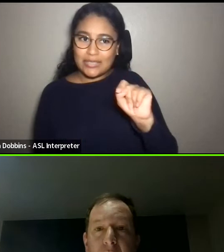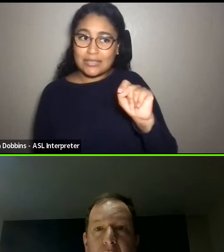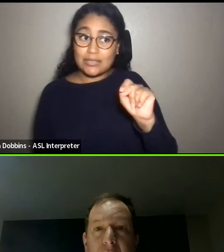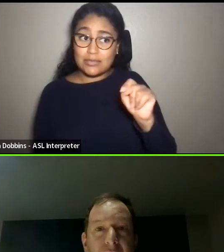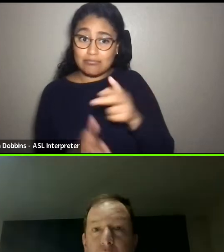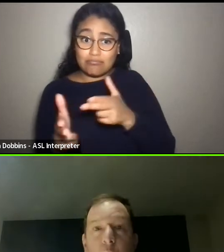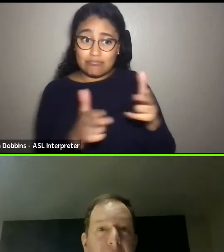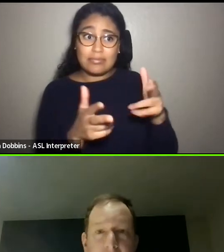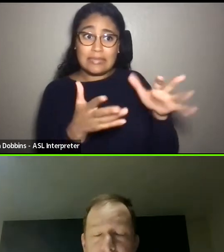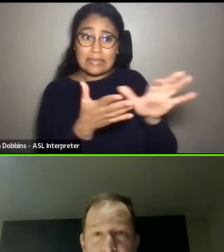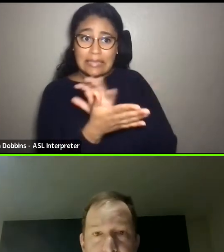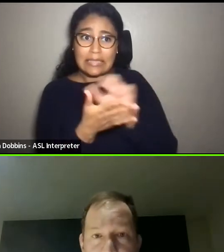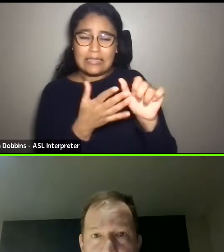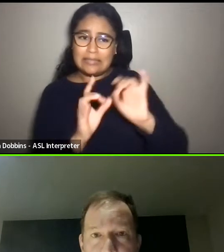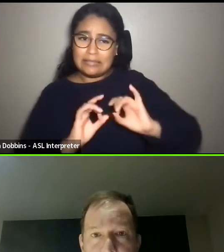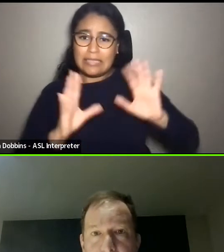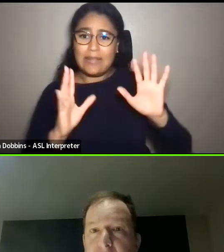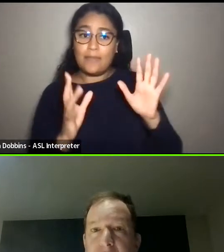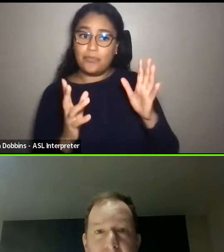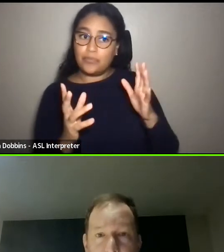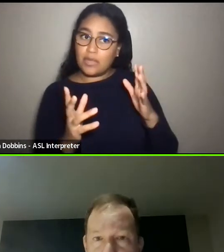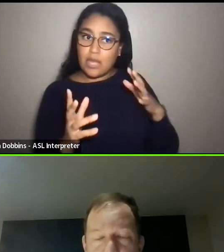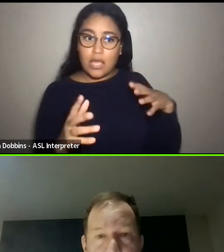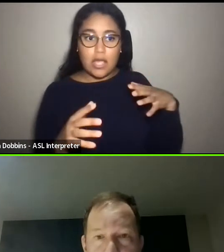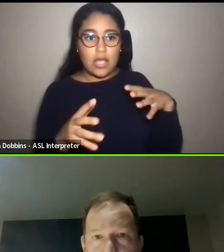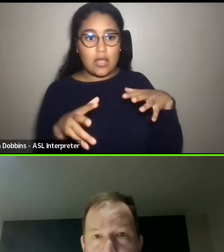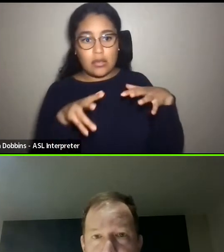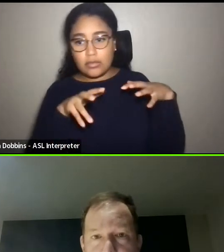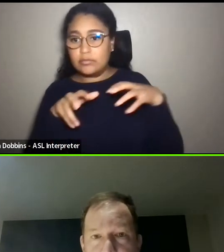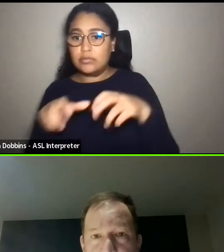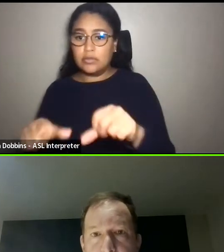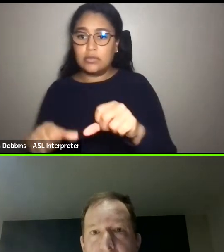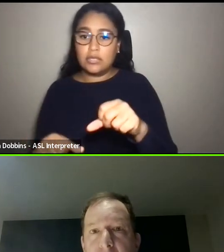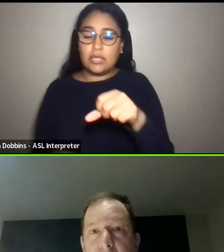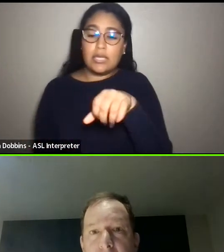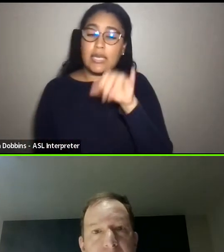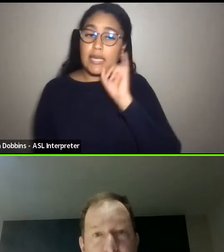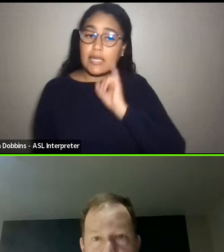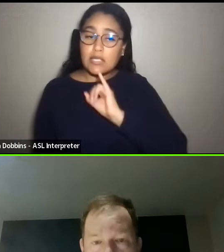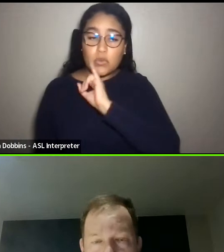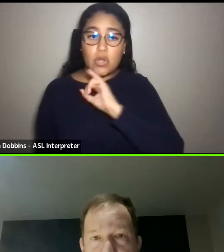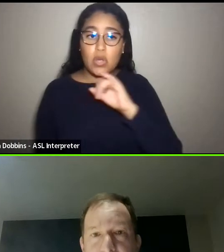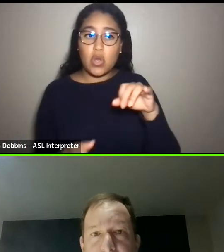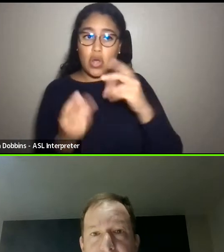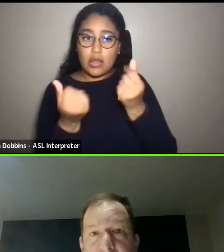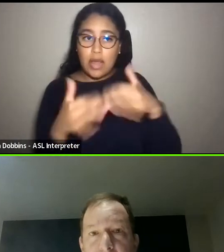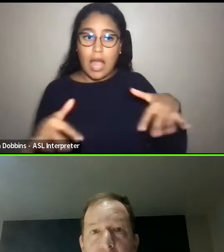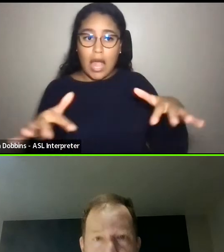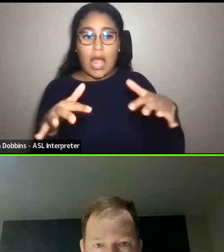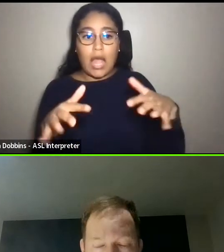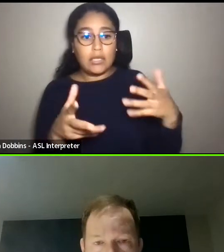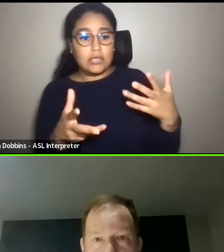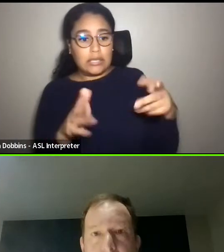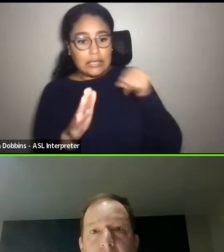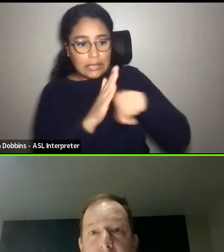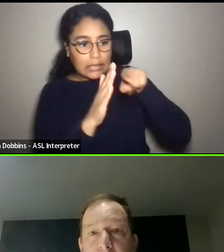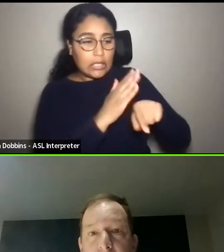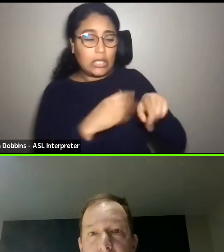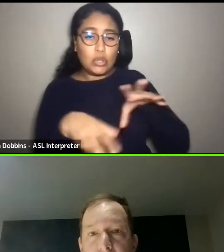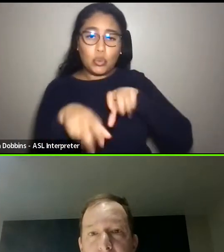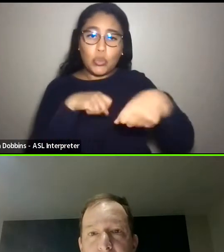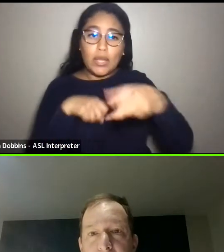terrorism. They just went onto Israeli land and killed as many people as they could, took hostages, raped